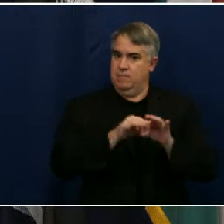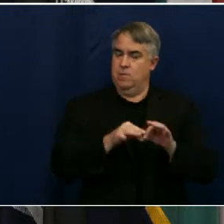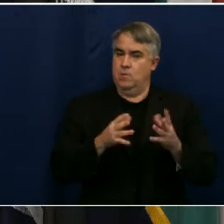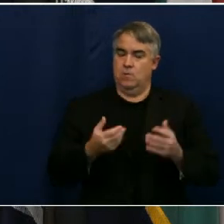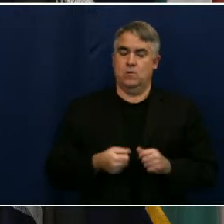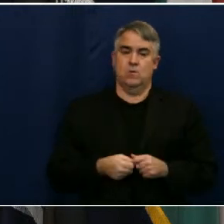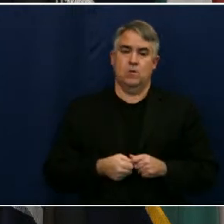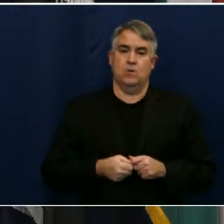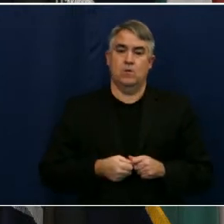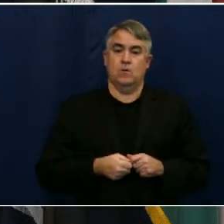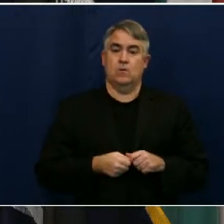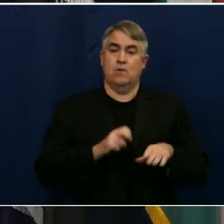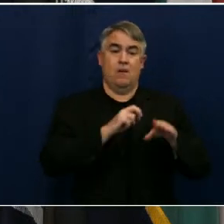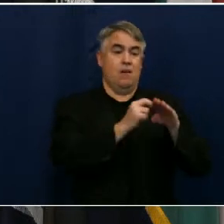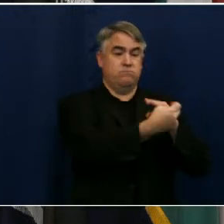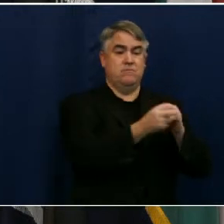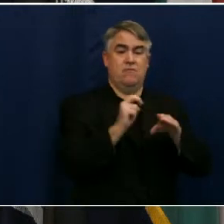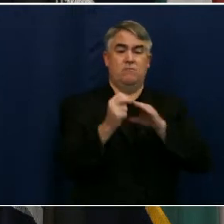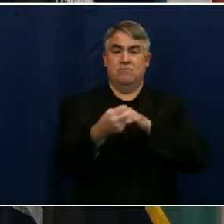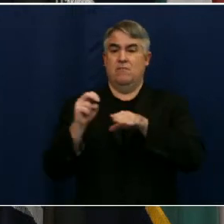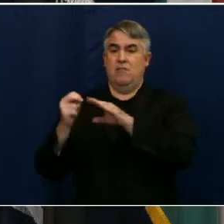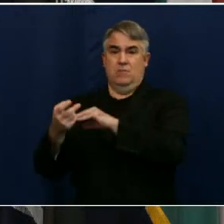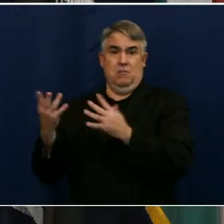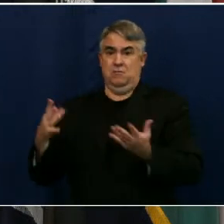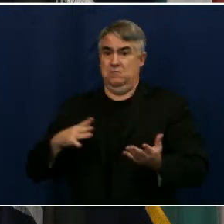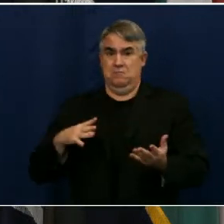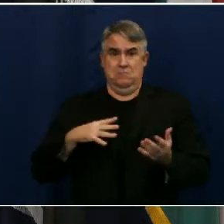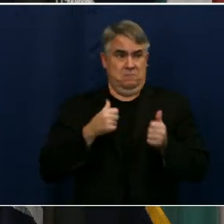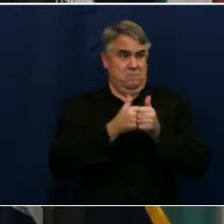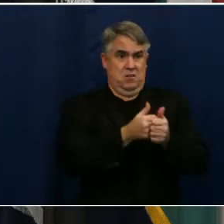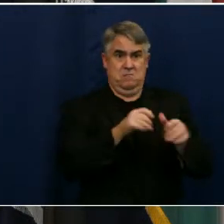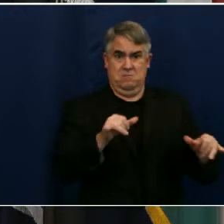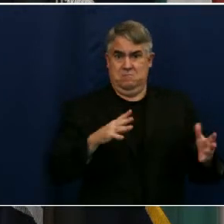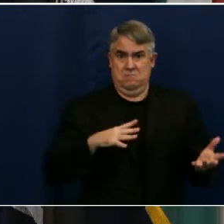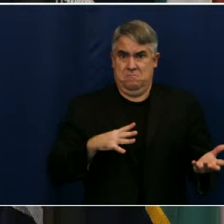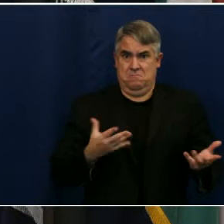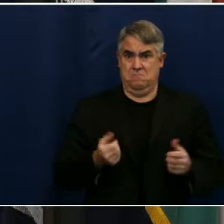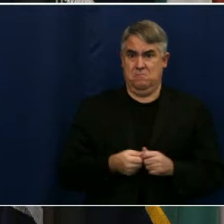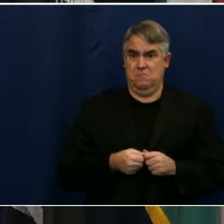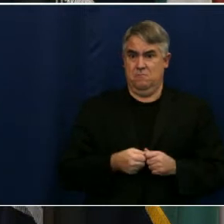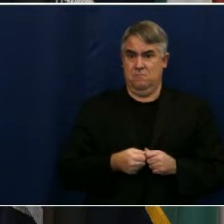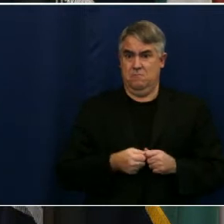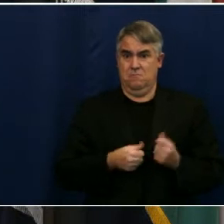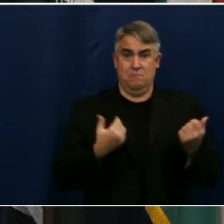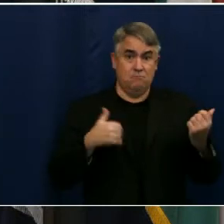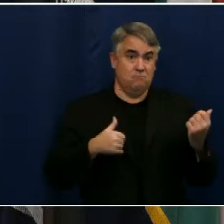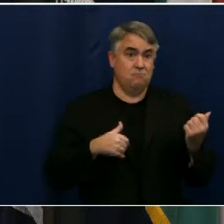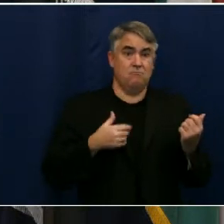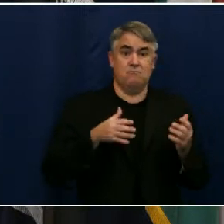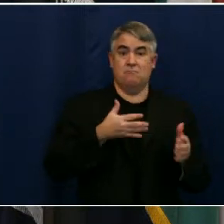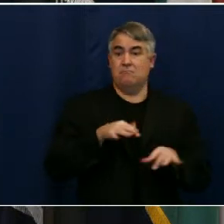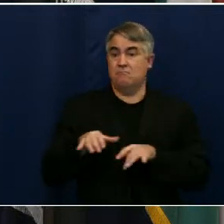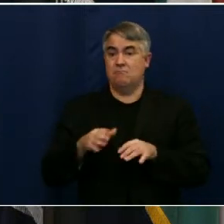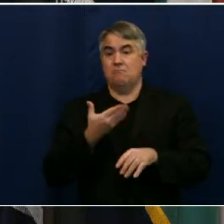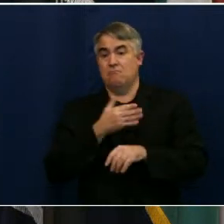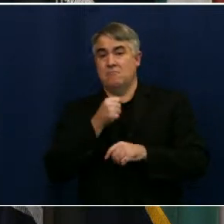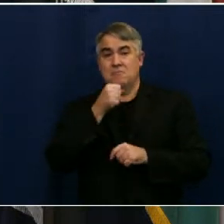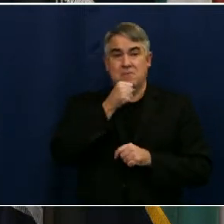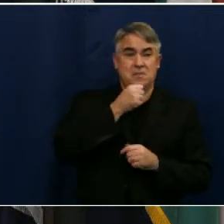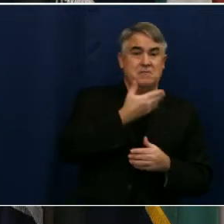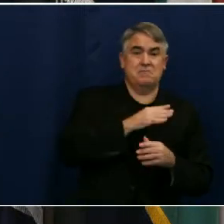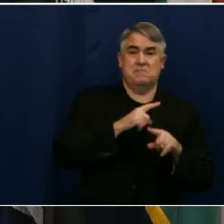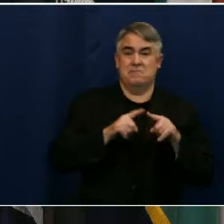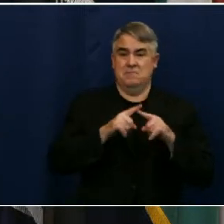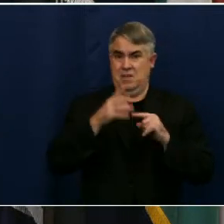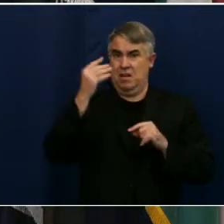capacity based on meeting that threshold. The state did add in live entertainment for outdoor settings. I think they determined it to be a relatively low